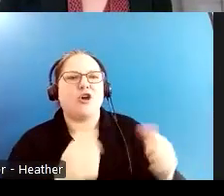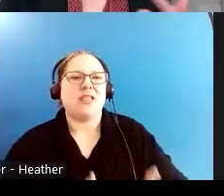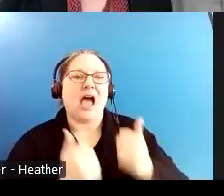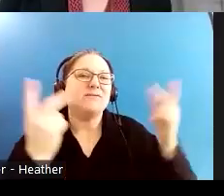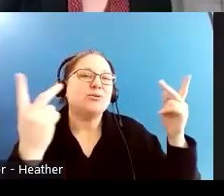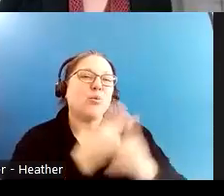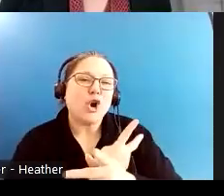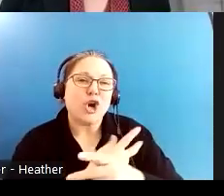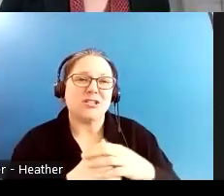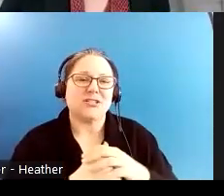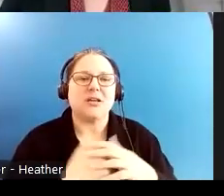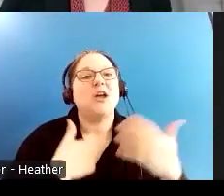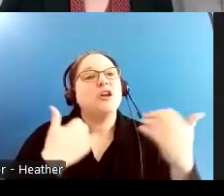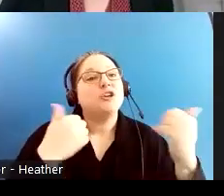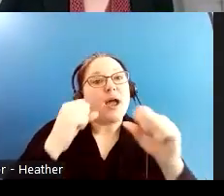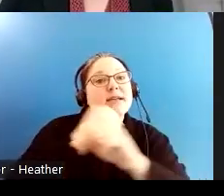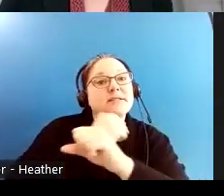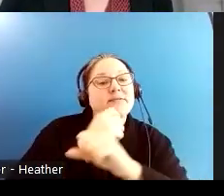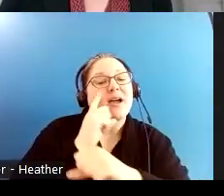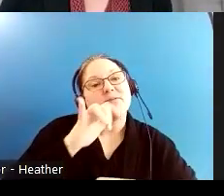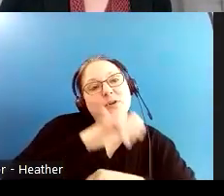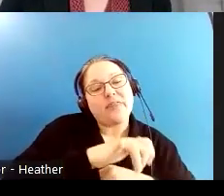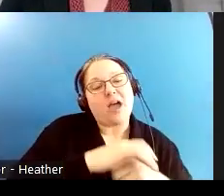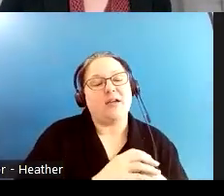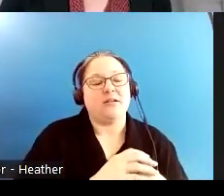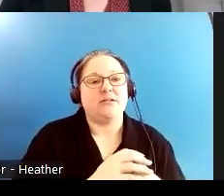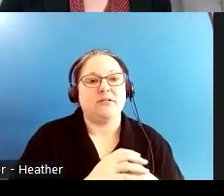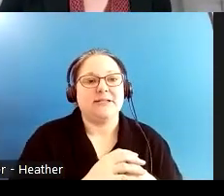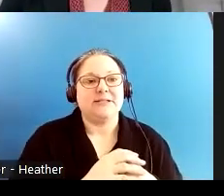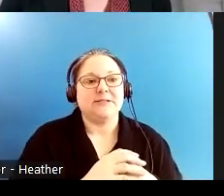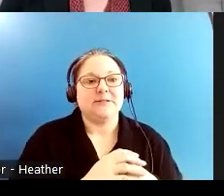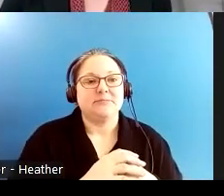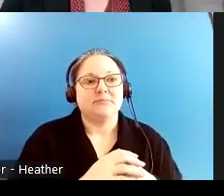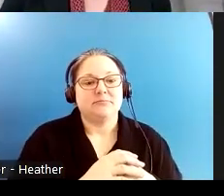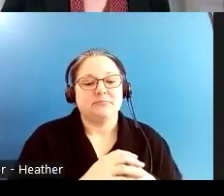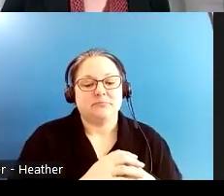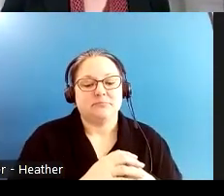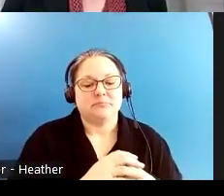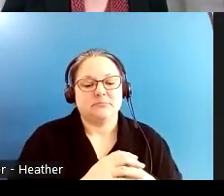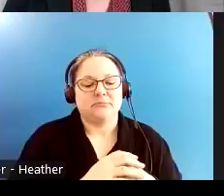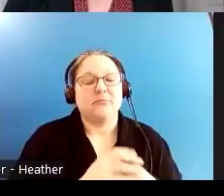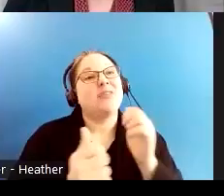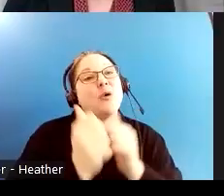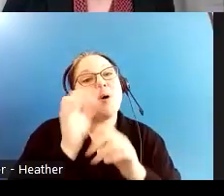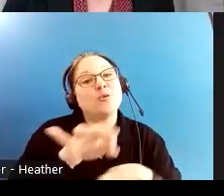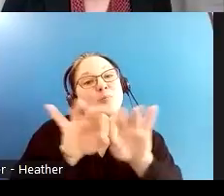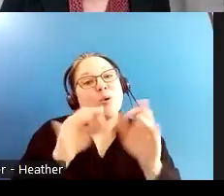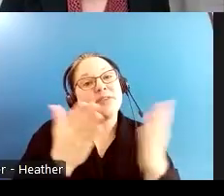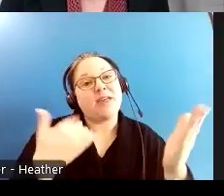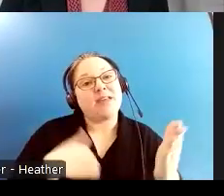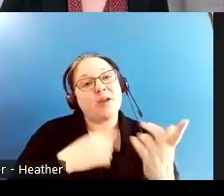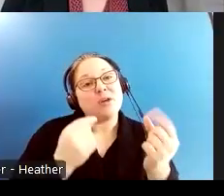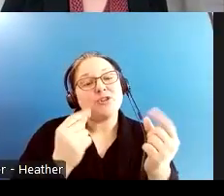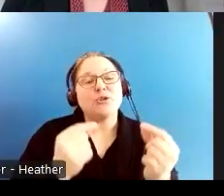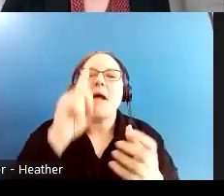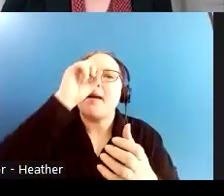and trying to fight for them and advocate for them nonetheless. And lastly, I think the most important thing we do is believing in people.